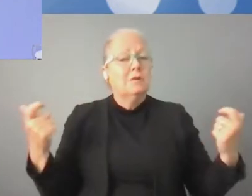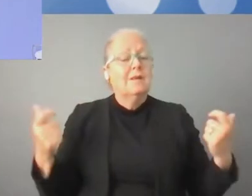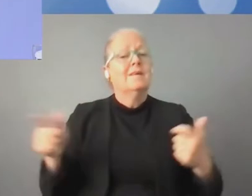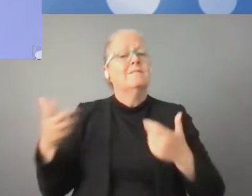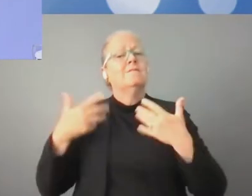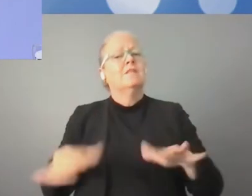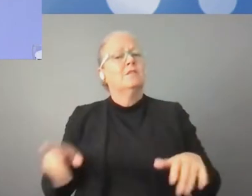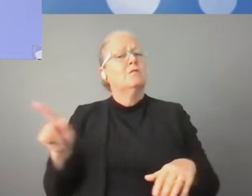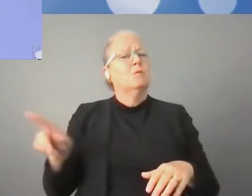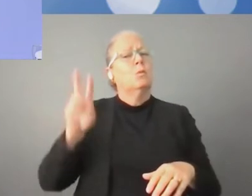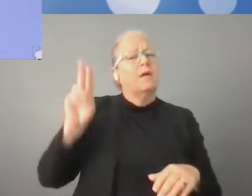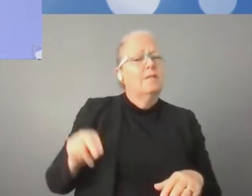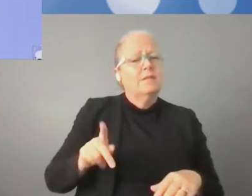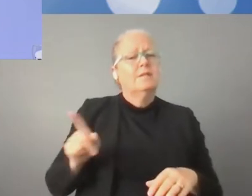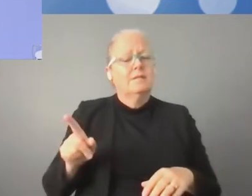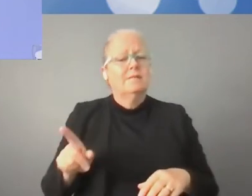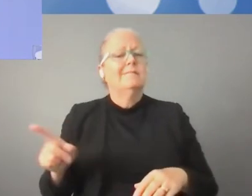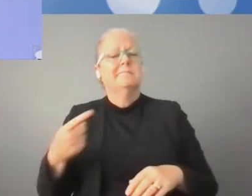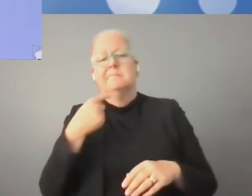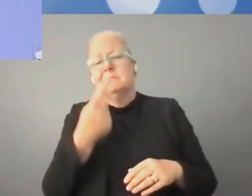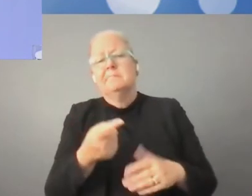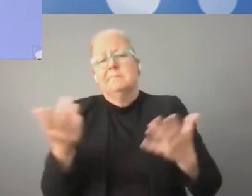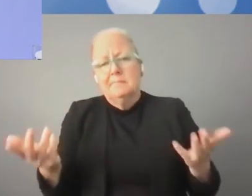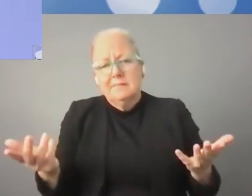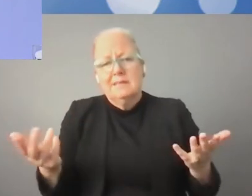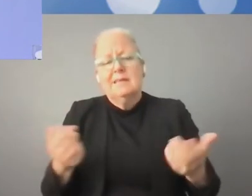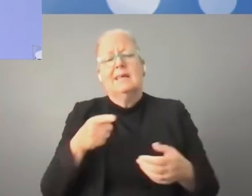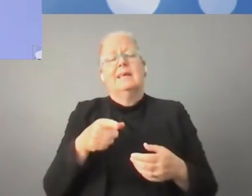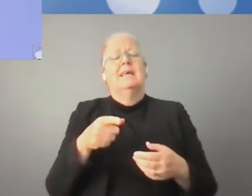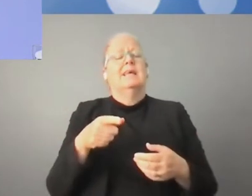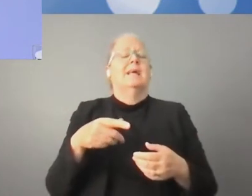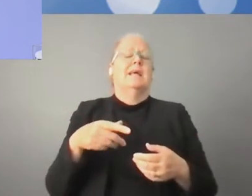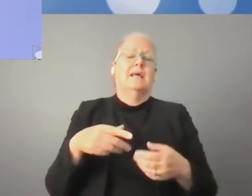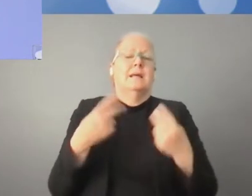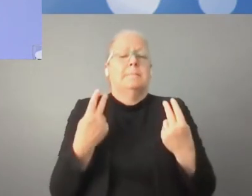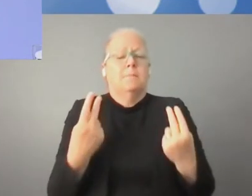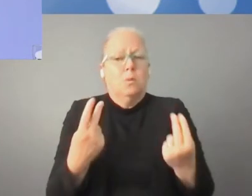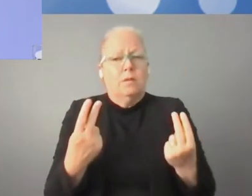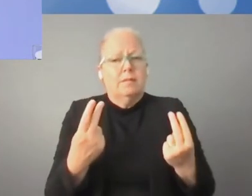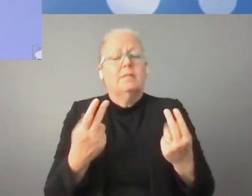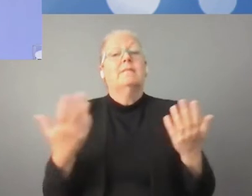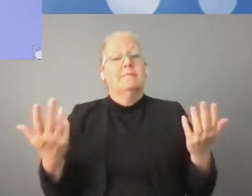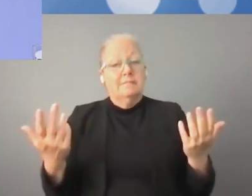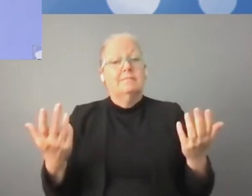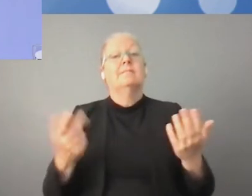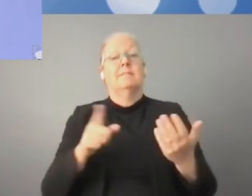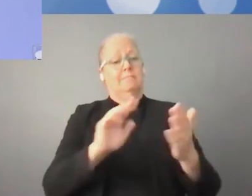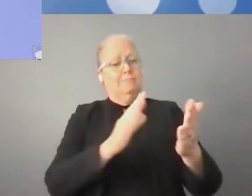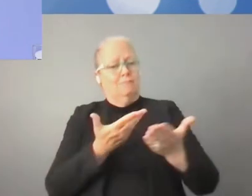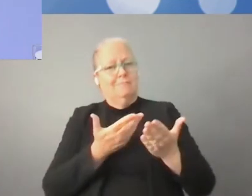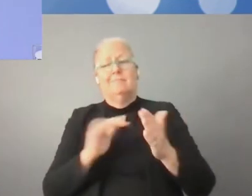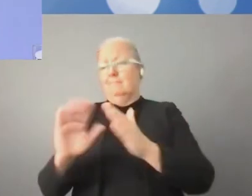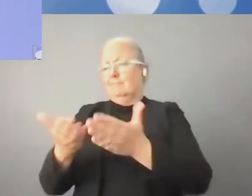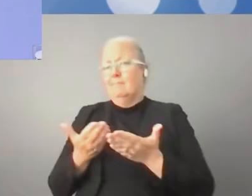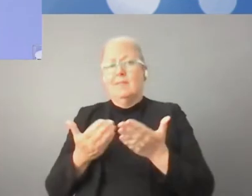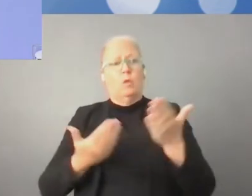important of course is to address the opportunities that are given to us by these new technologies